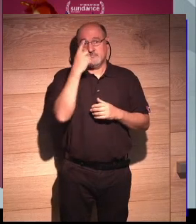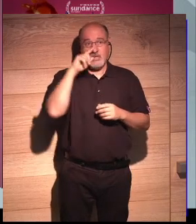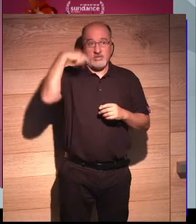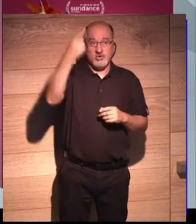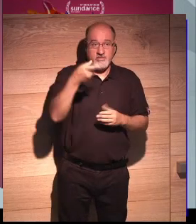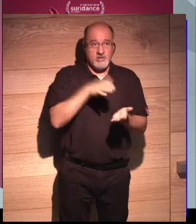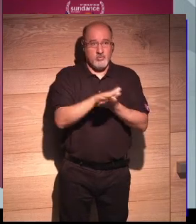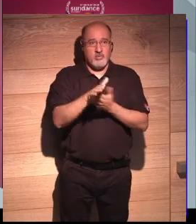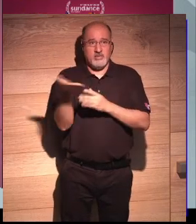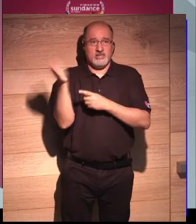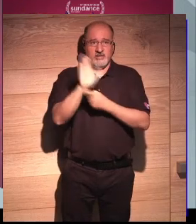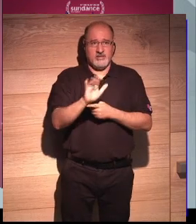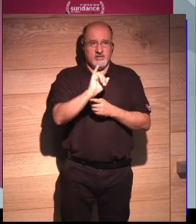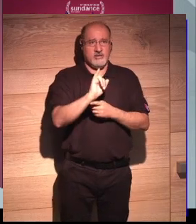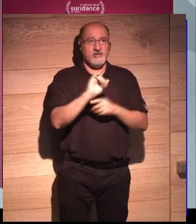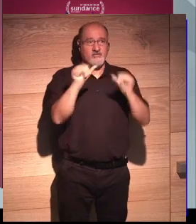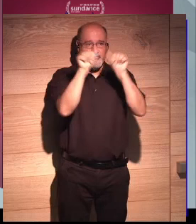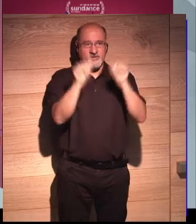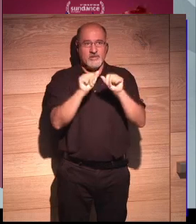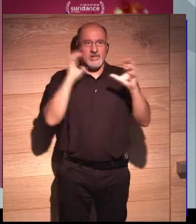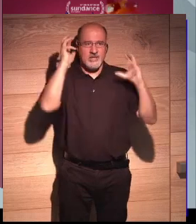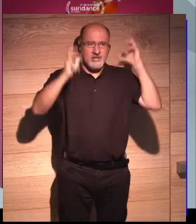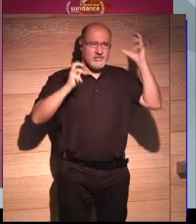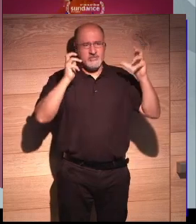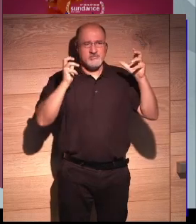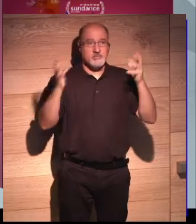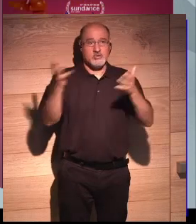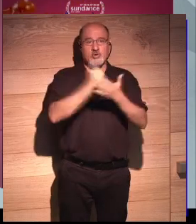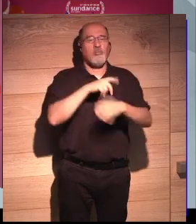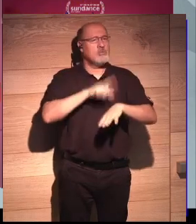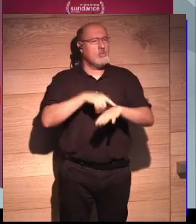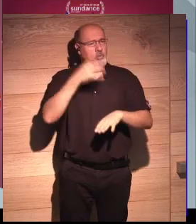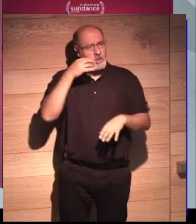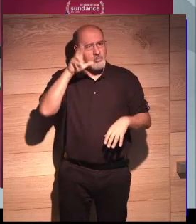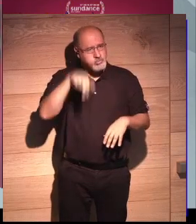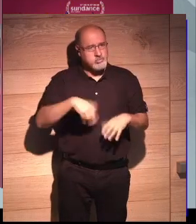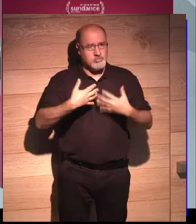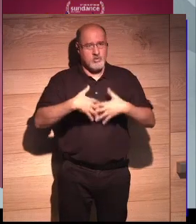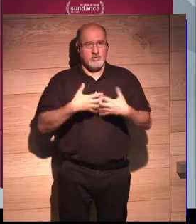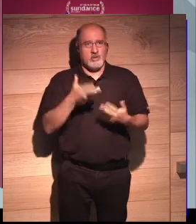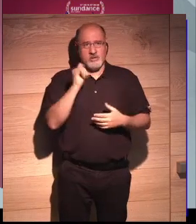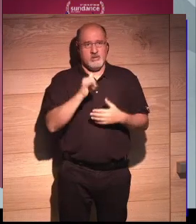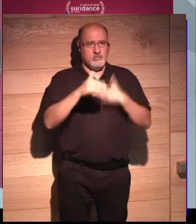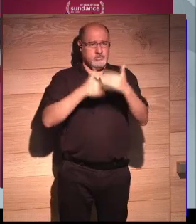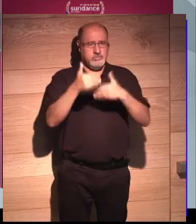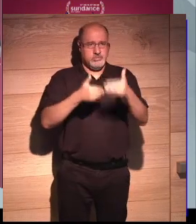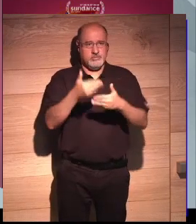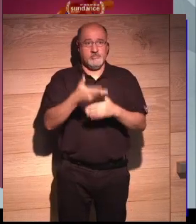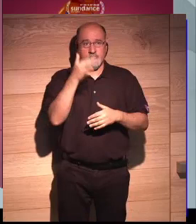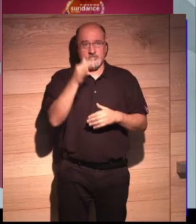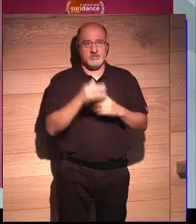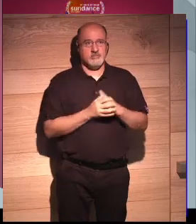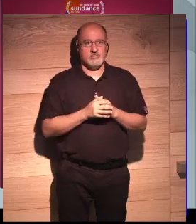These are just a few of the creatures, and this is all real time as well, so there's lots of like positive progression there. I realize I have very little time